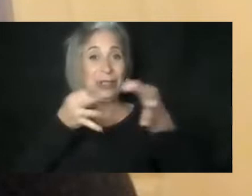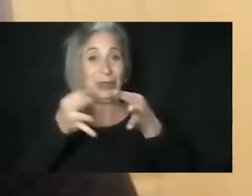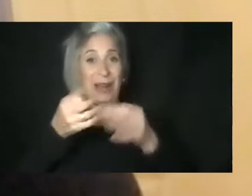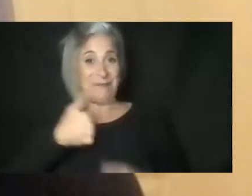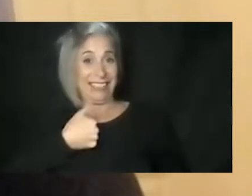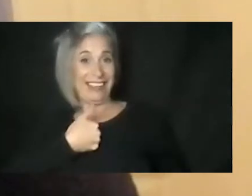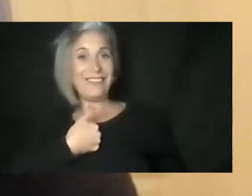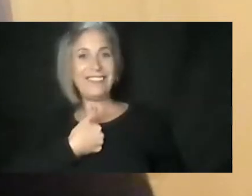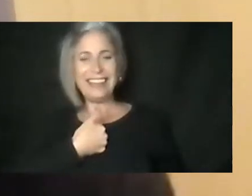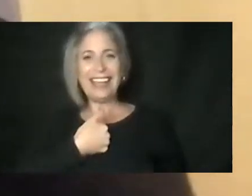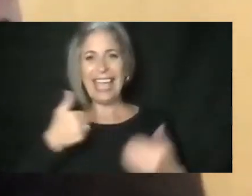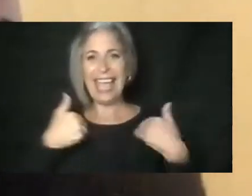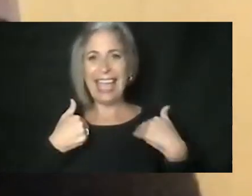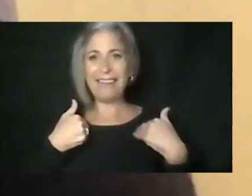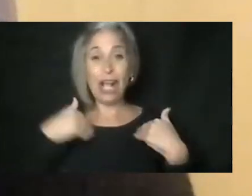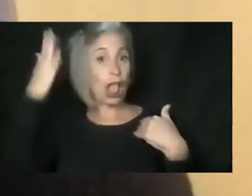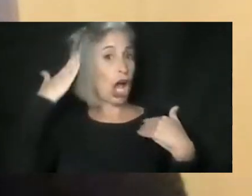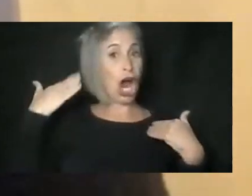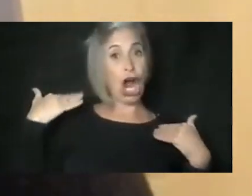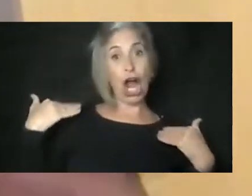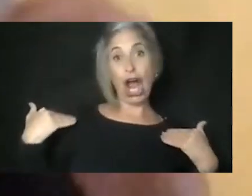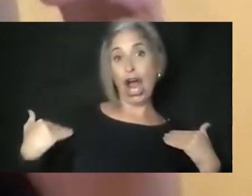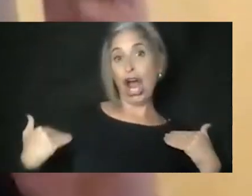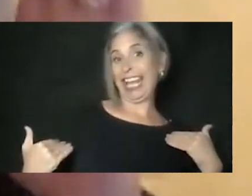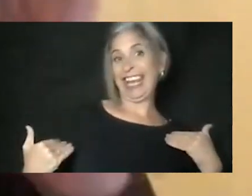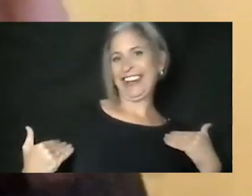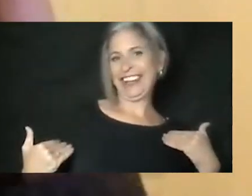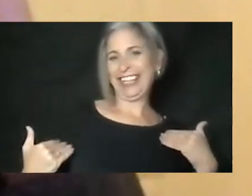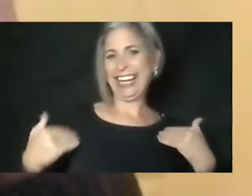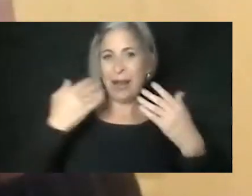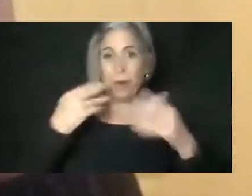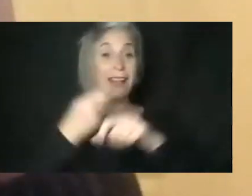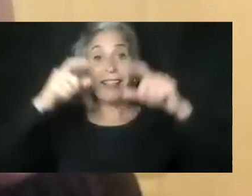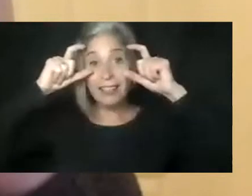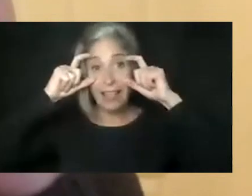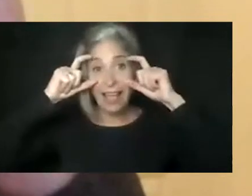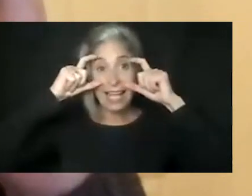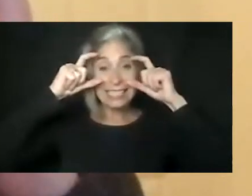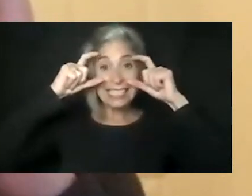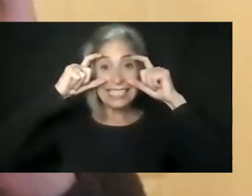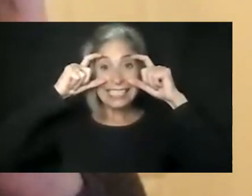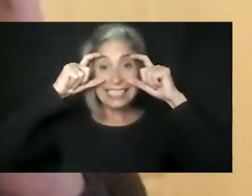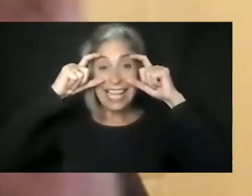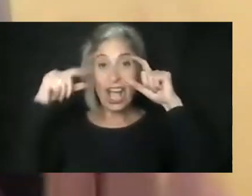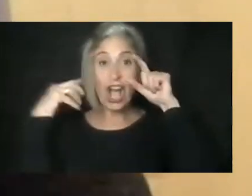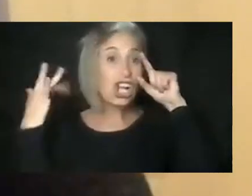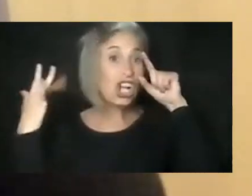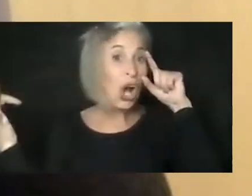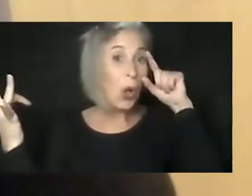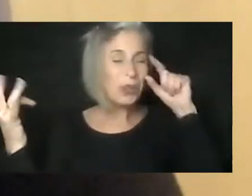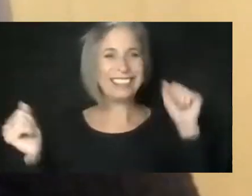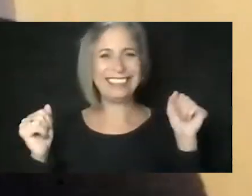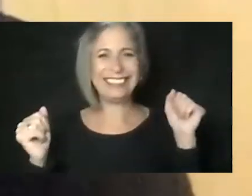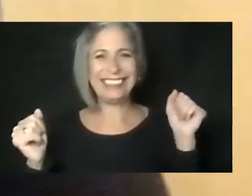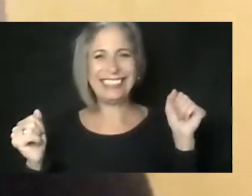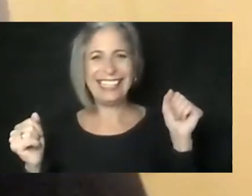myself. I have extremely long hair. I am wearing these big golden glasses that I say